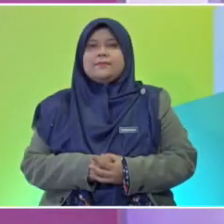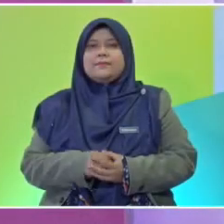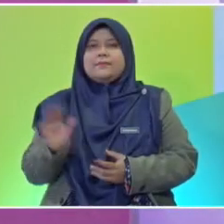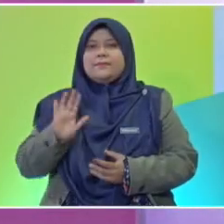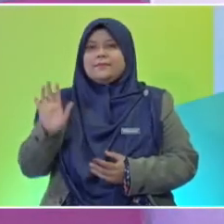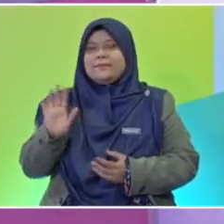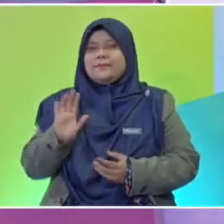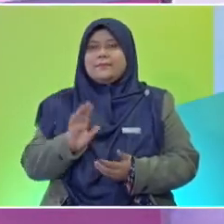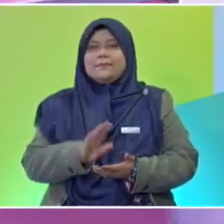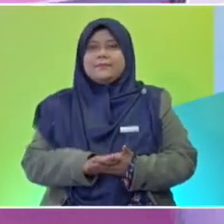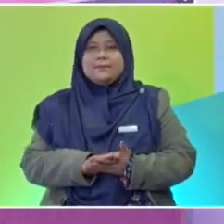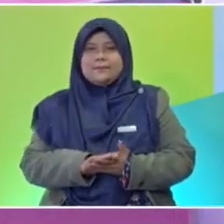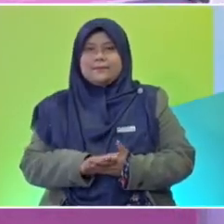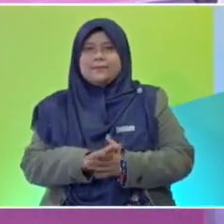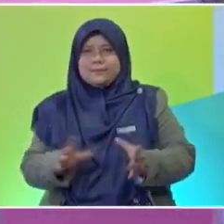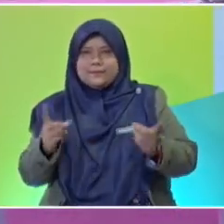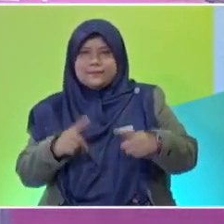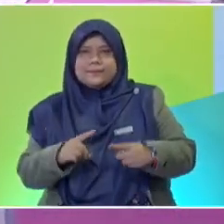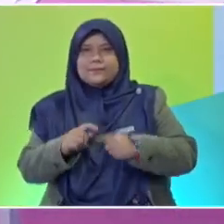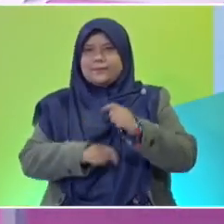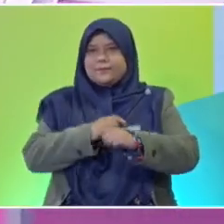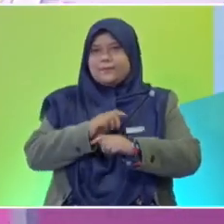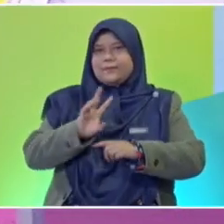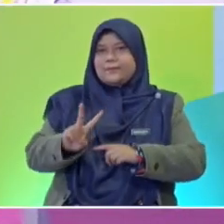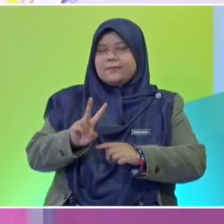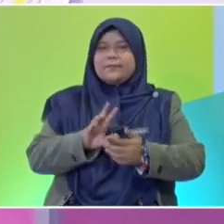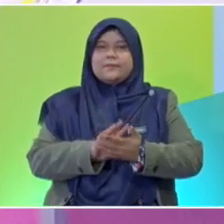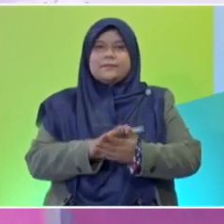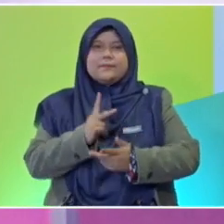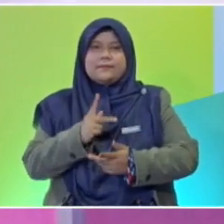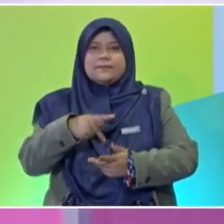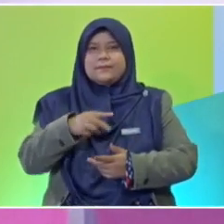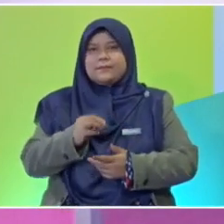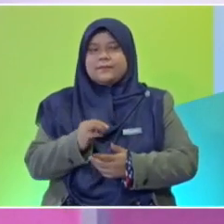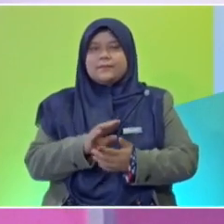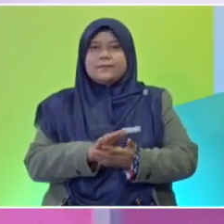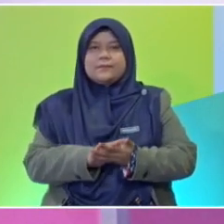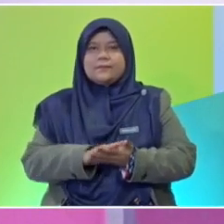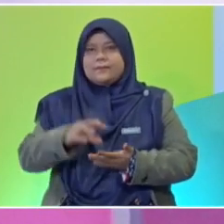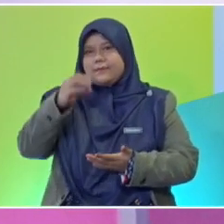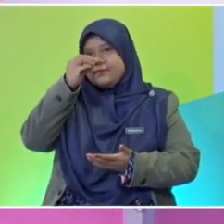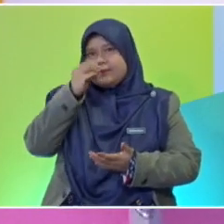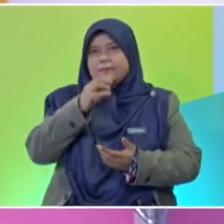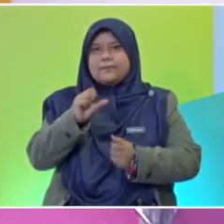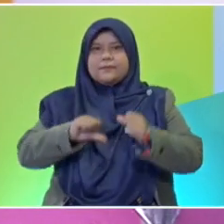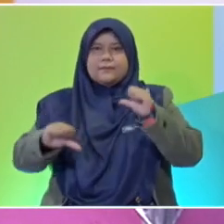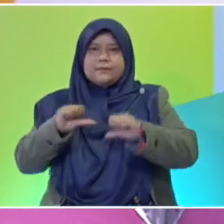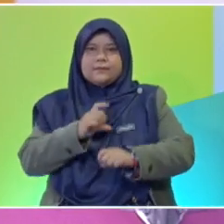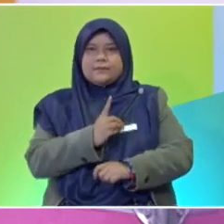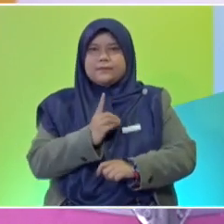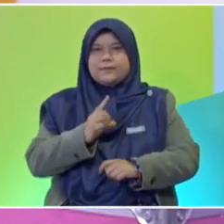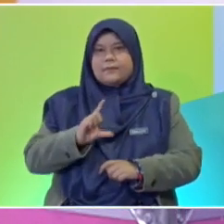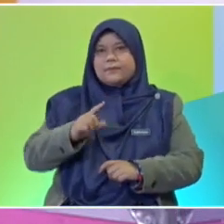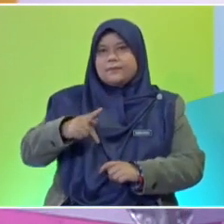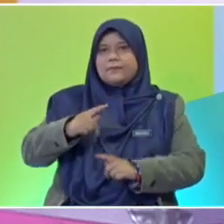Hi everyone, welcome to Tahap 2 only on EduwebTV KPM, and today we are learning Science DLP